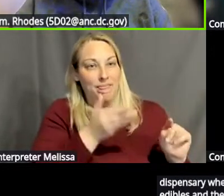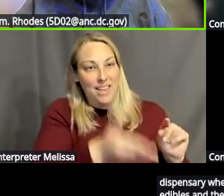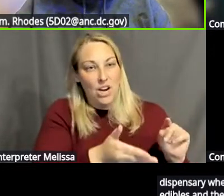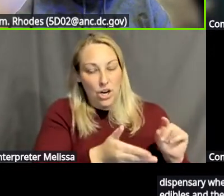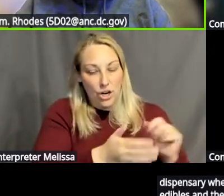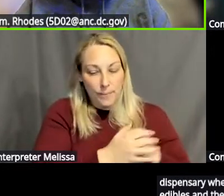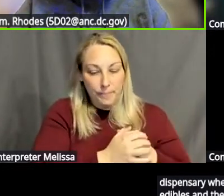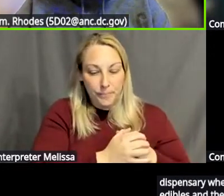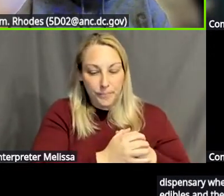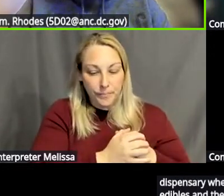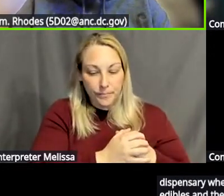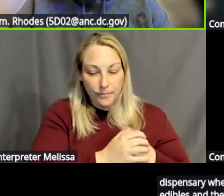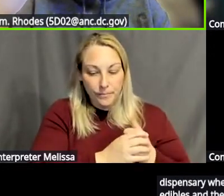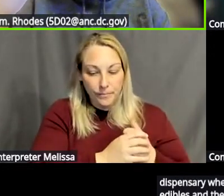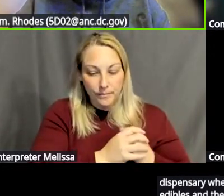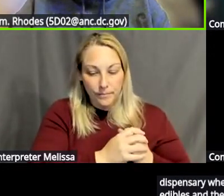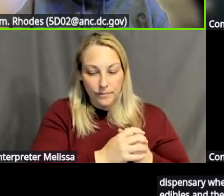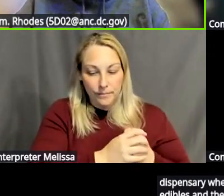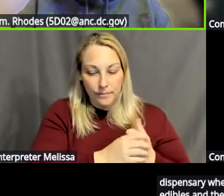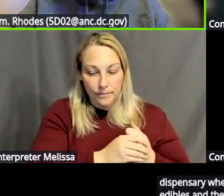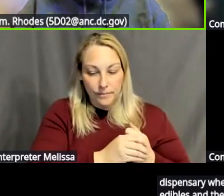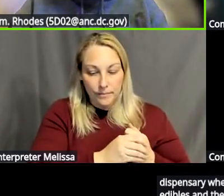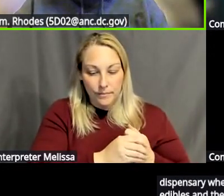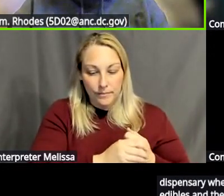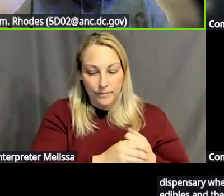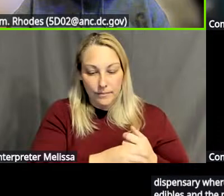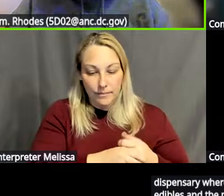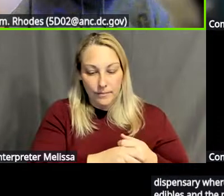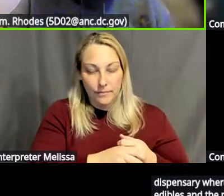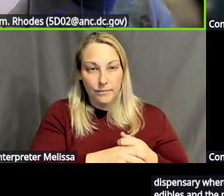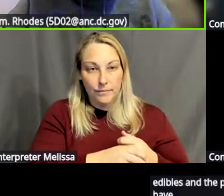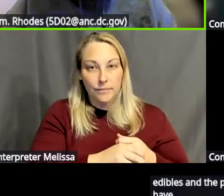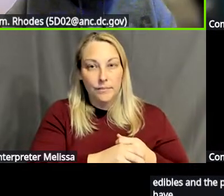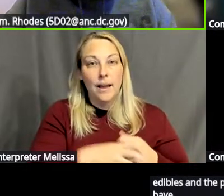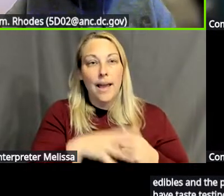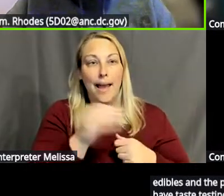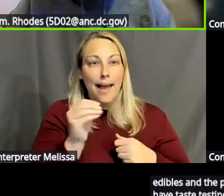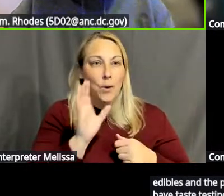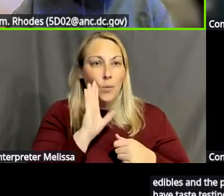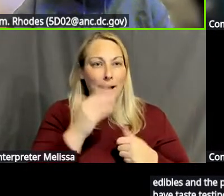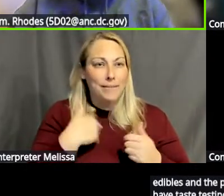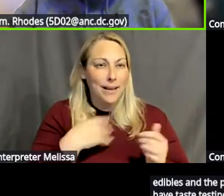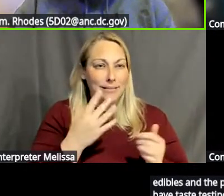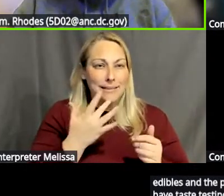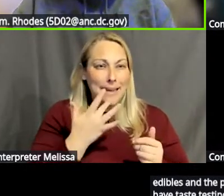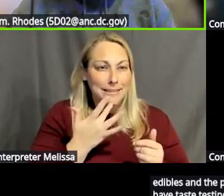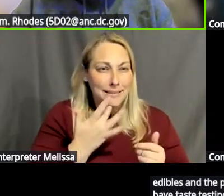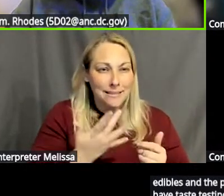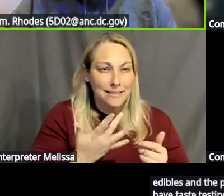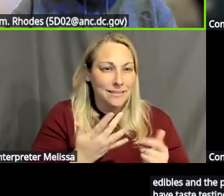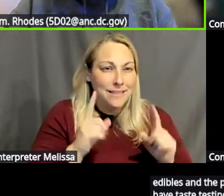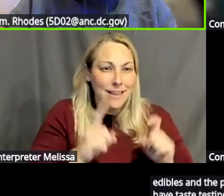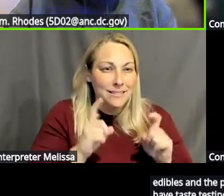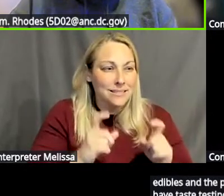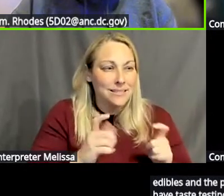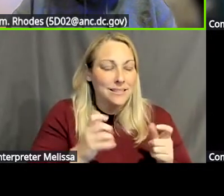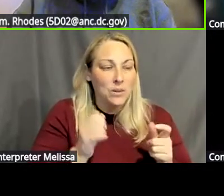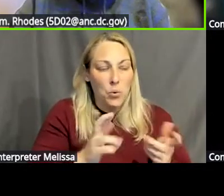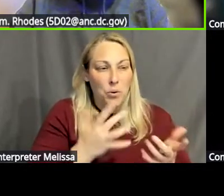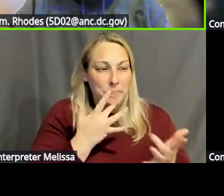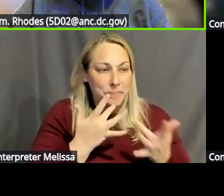then they have a summer garden where they have taste testing or smoke testing type of